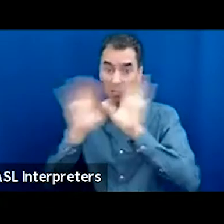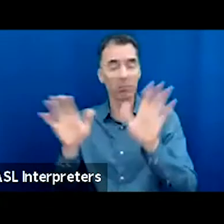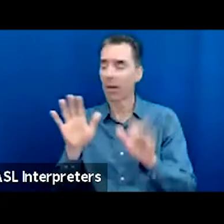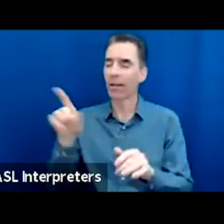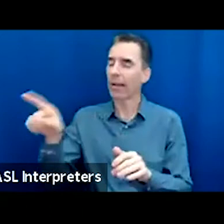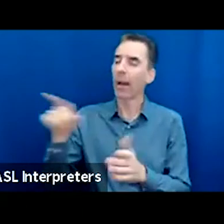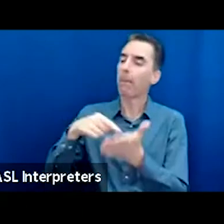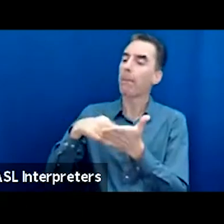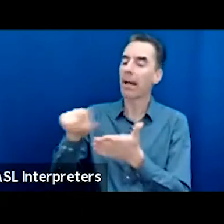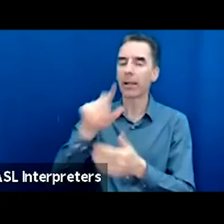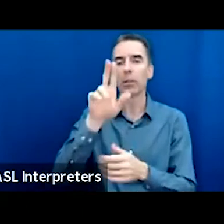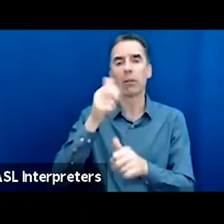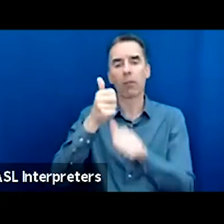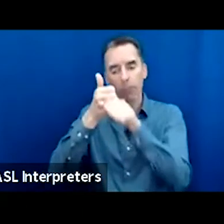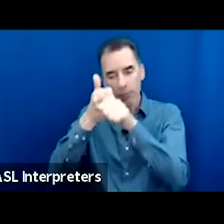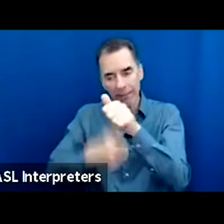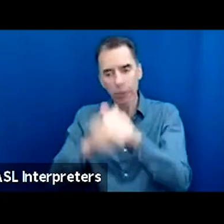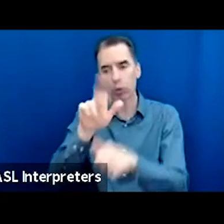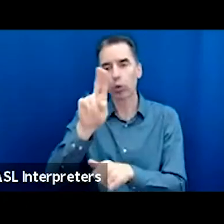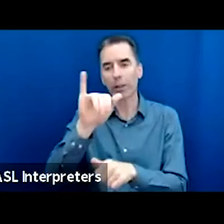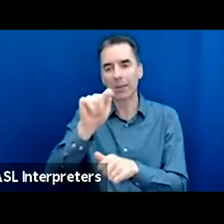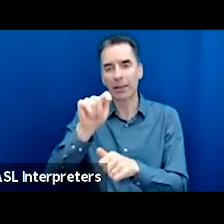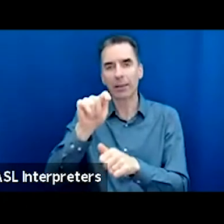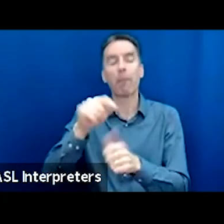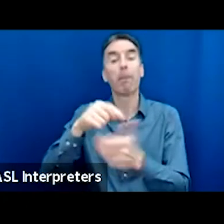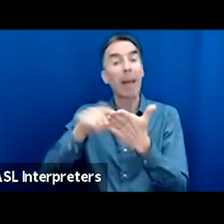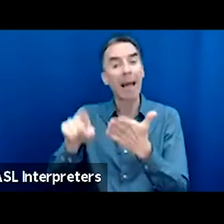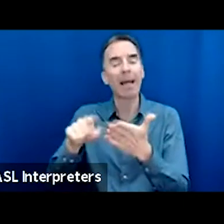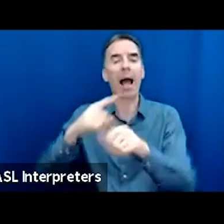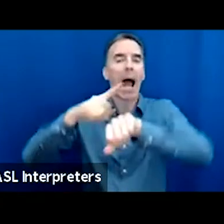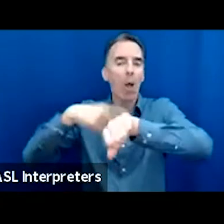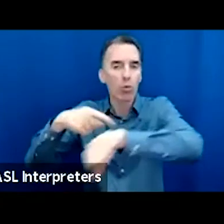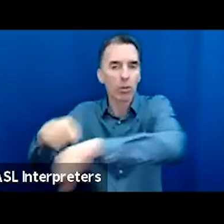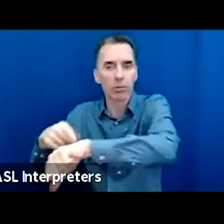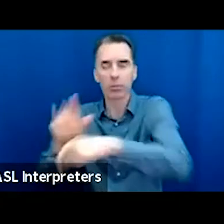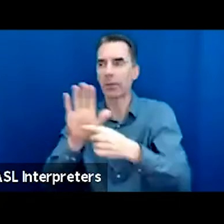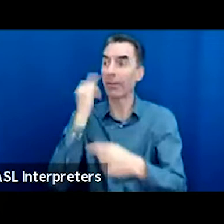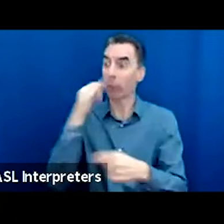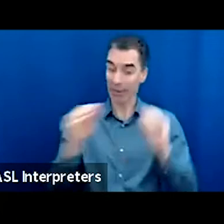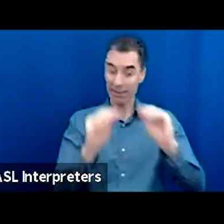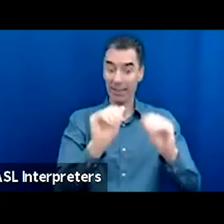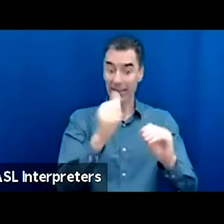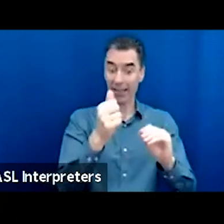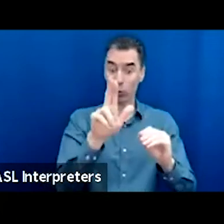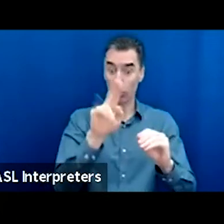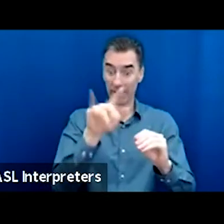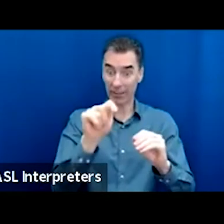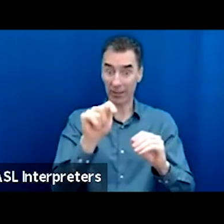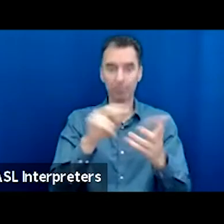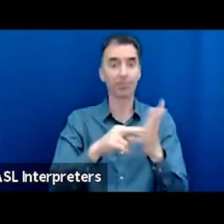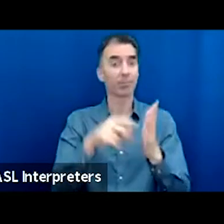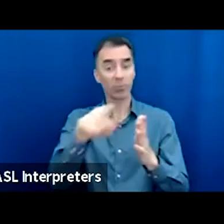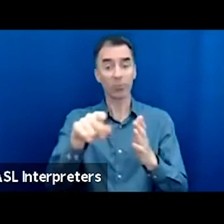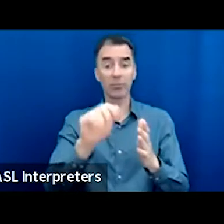it were by hours. So if you are teaching 10 units online or in person, that is 10 hours a week that you get paid